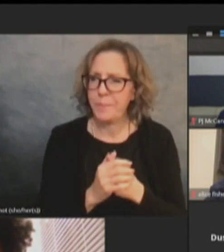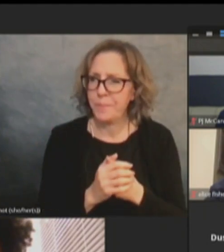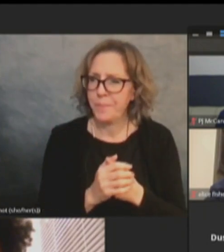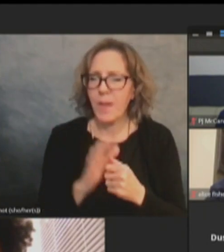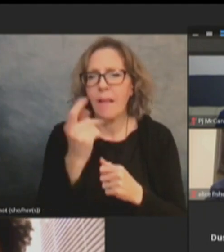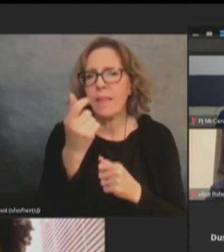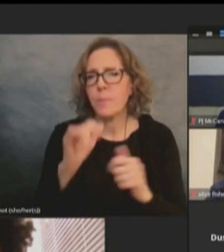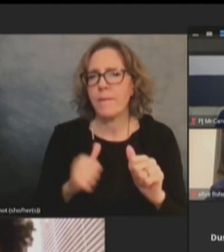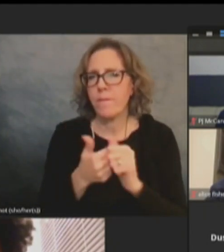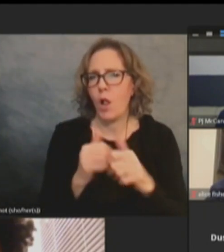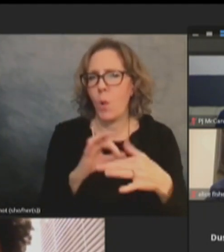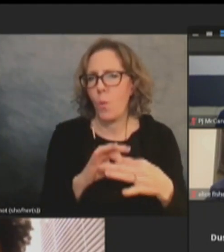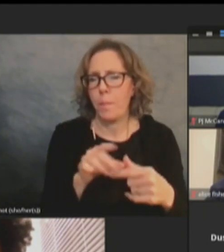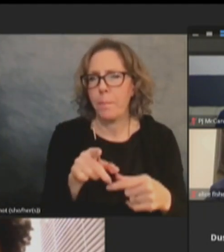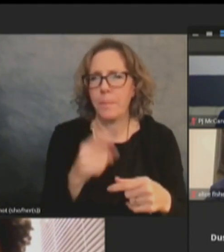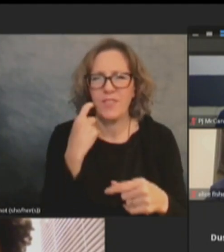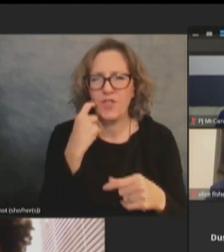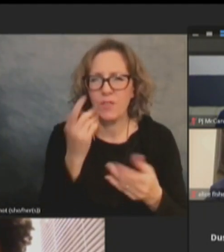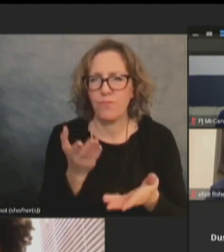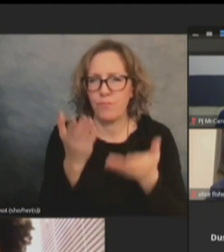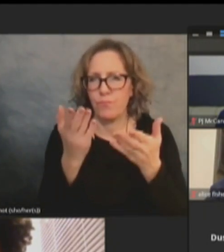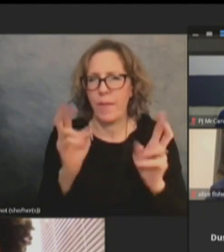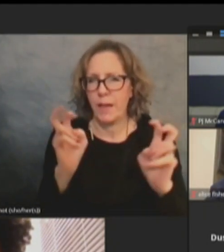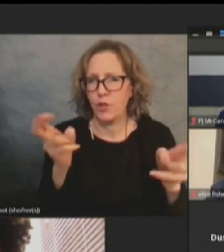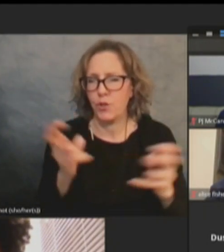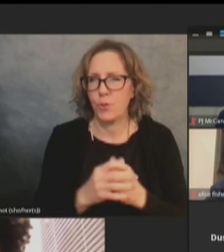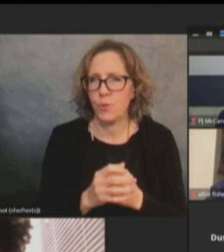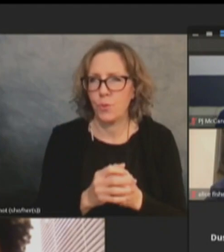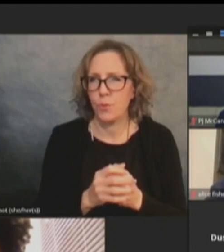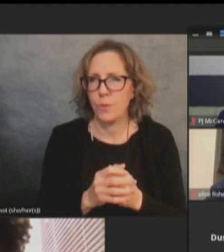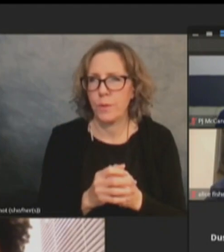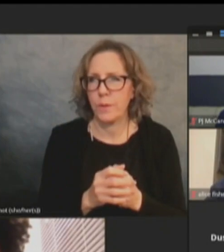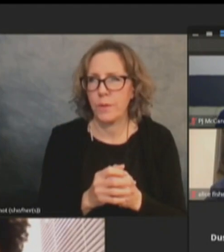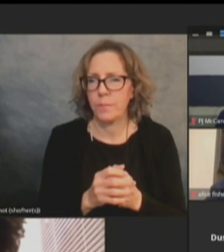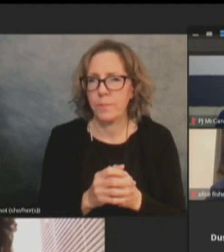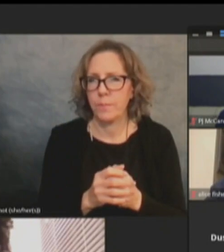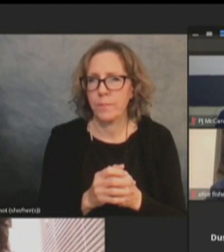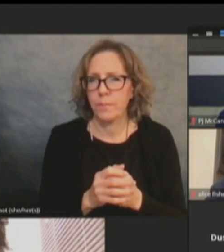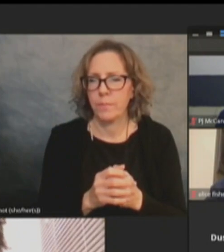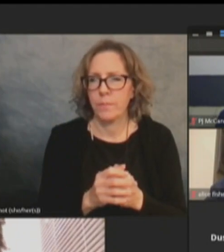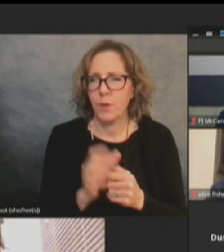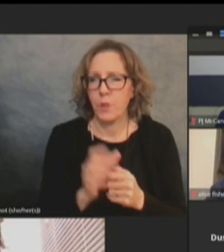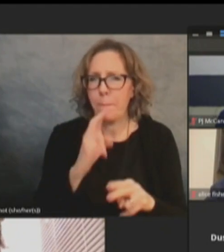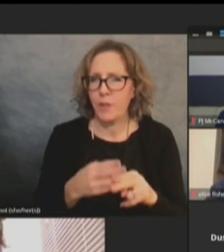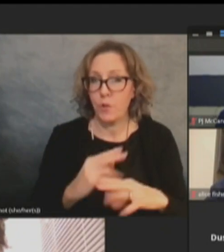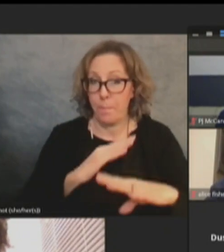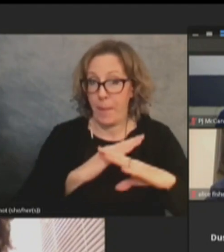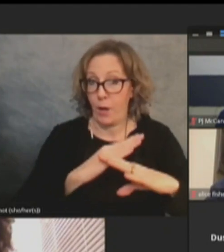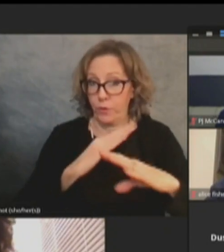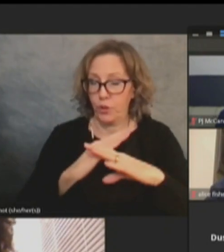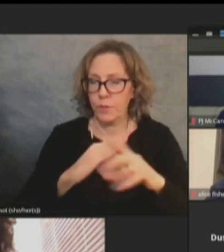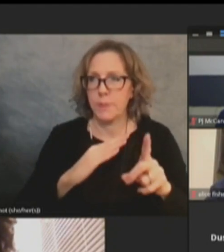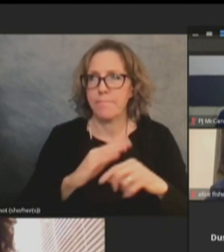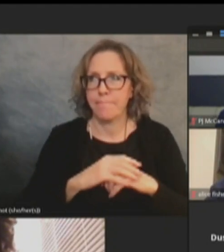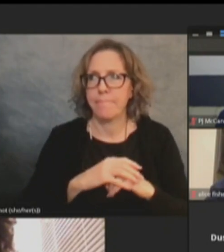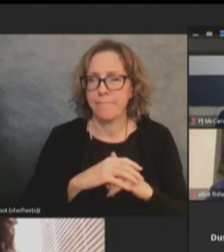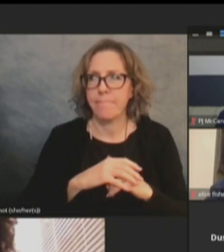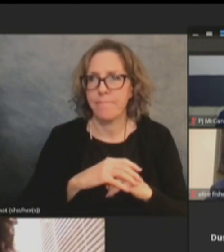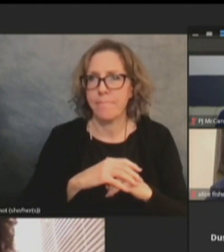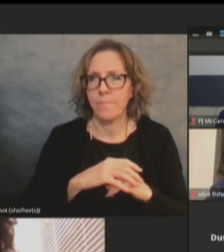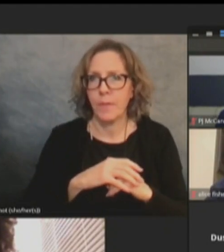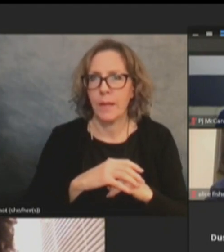about the, I think there, in addition to the other, some of the other barriers, I think in some